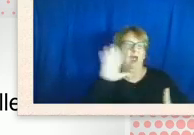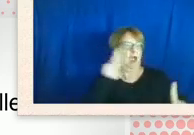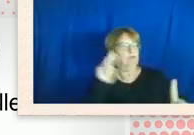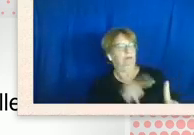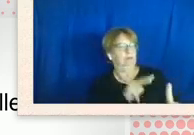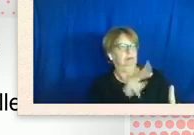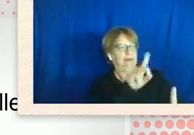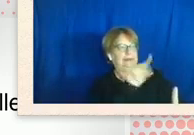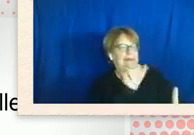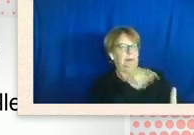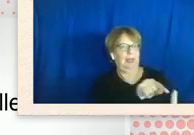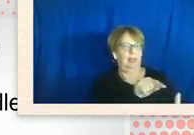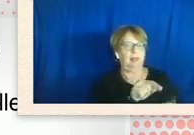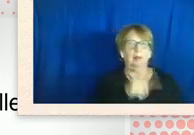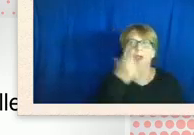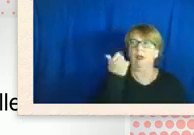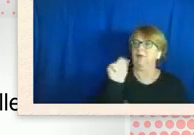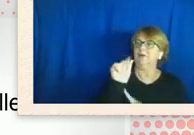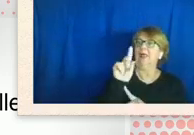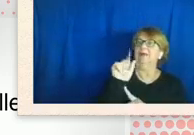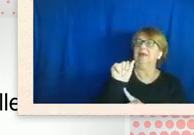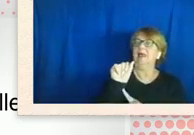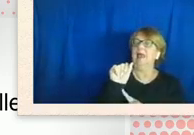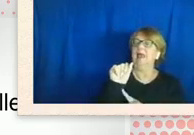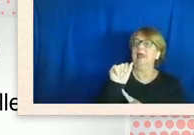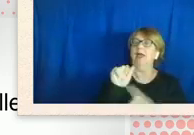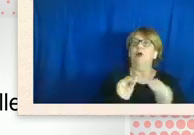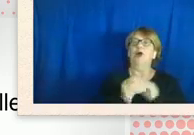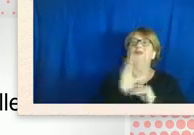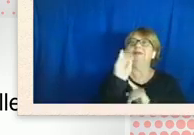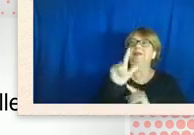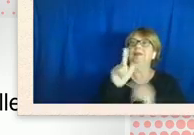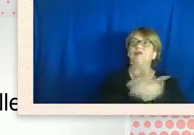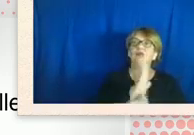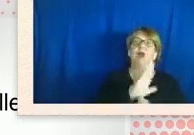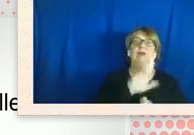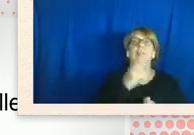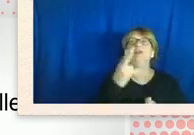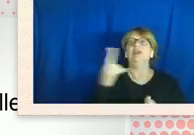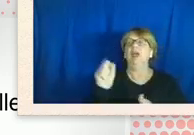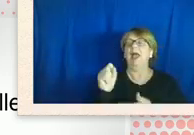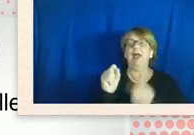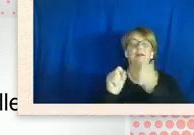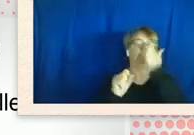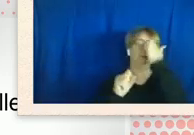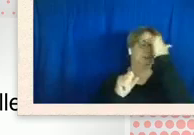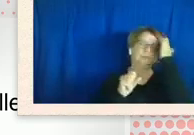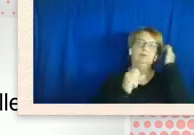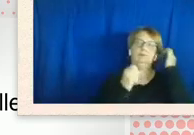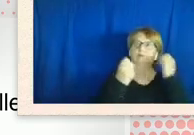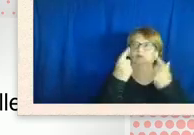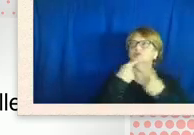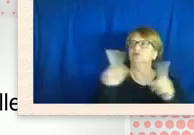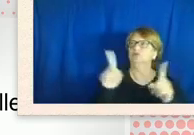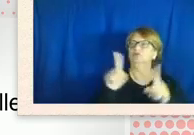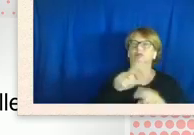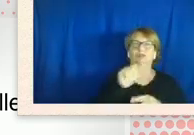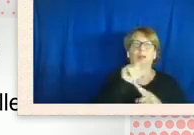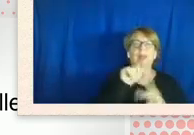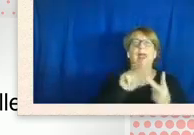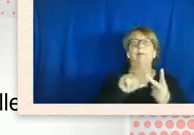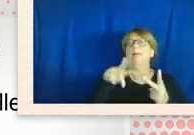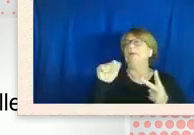the ADA, the Office for Civil Rights and HHS said to Alabama, said to Pennsylvania, no, that is not